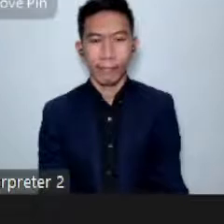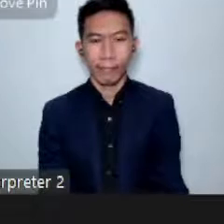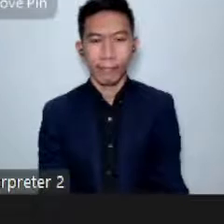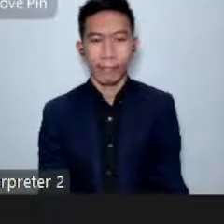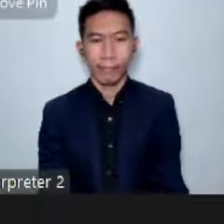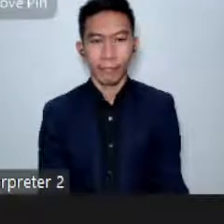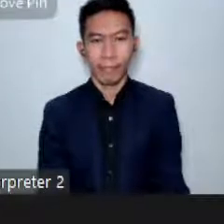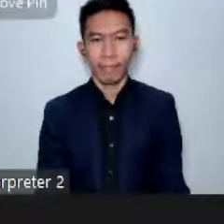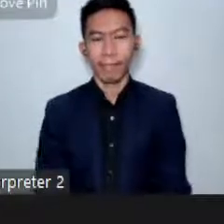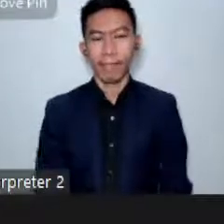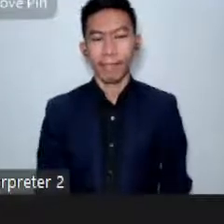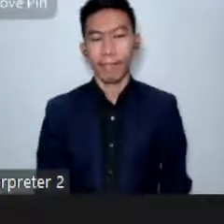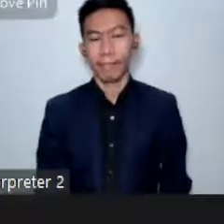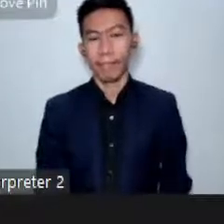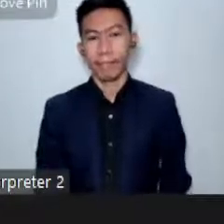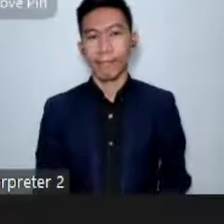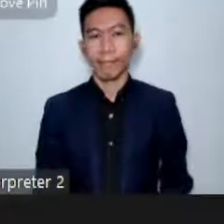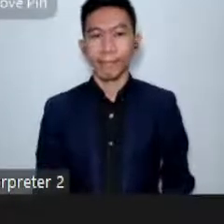Wash your hands.